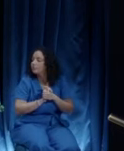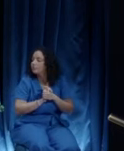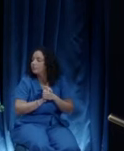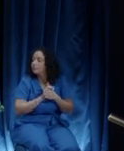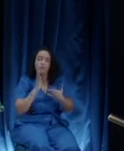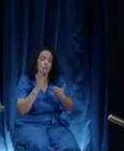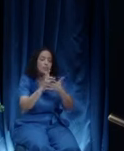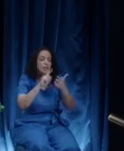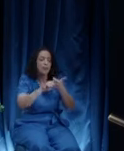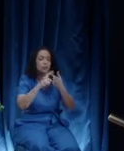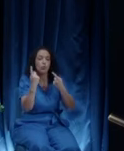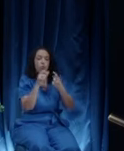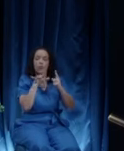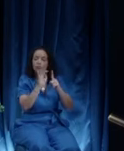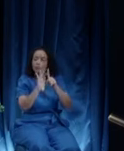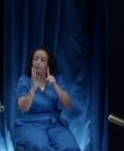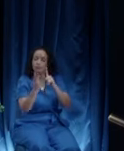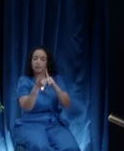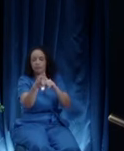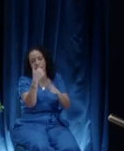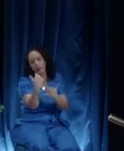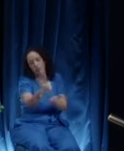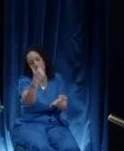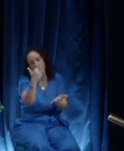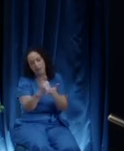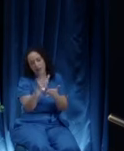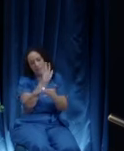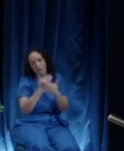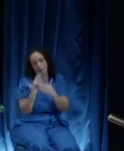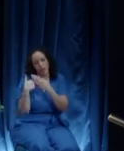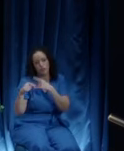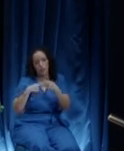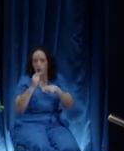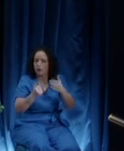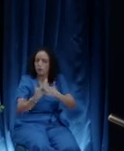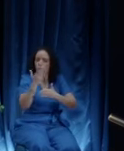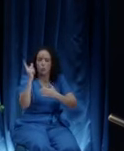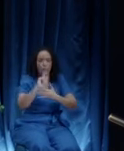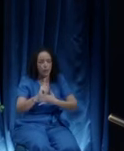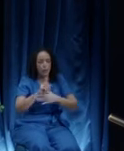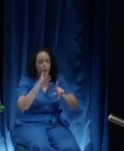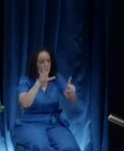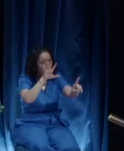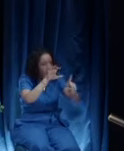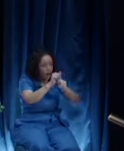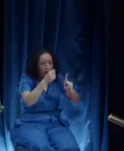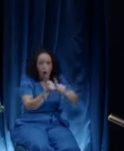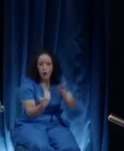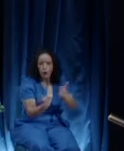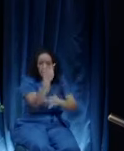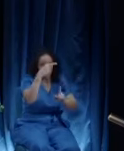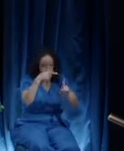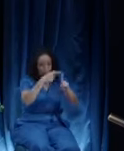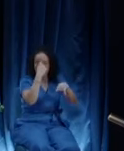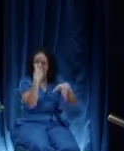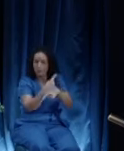Who's out there? And I mean, you know, this is the fantastic thing about history. There's always new people to discover and to talk about. And wish